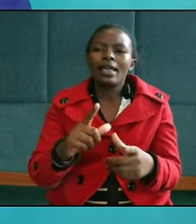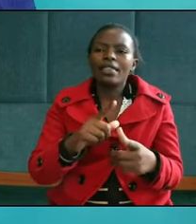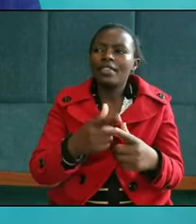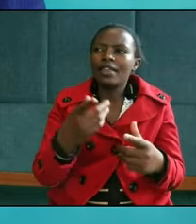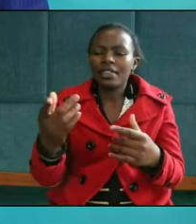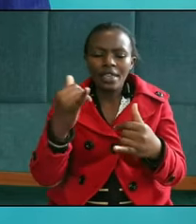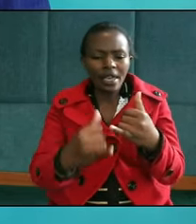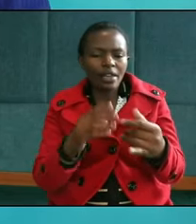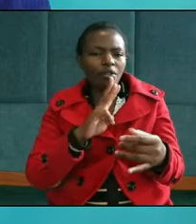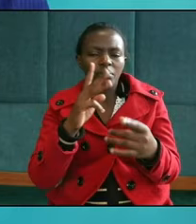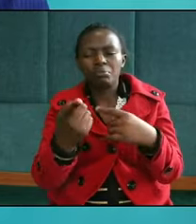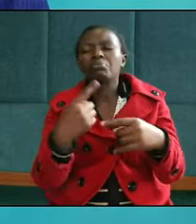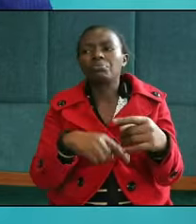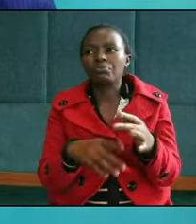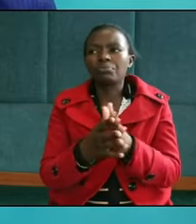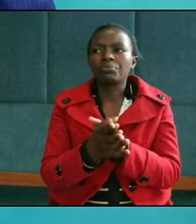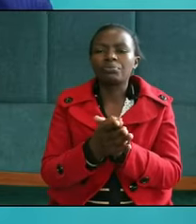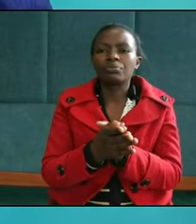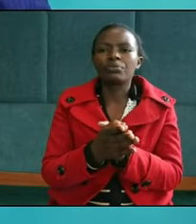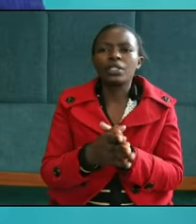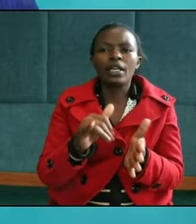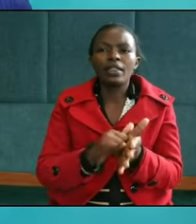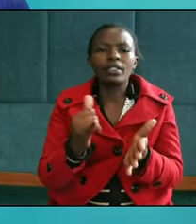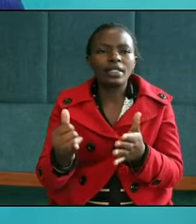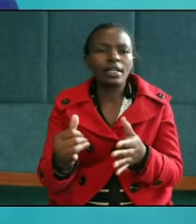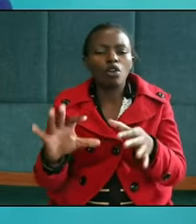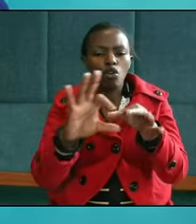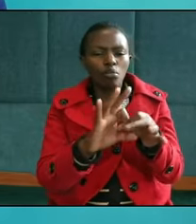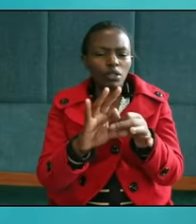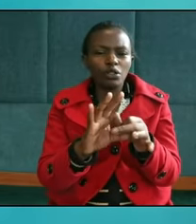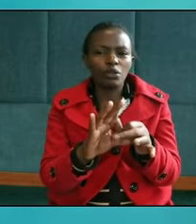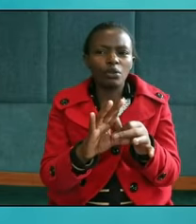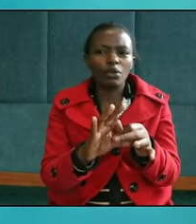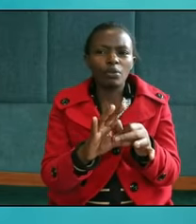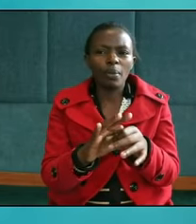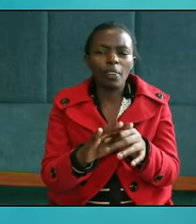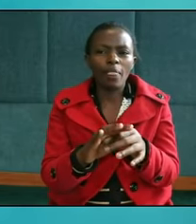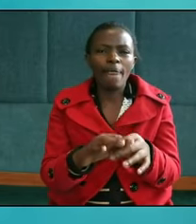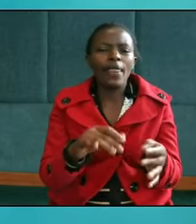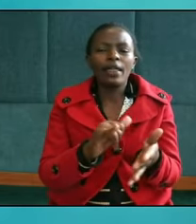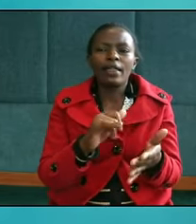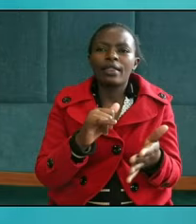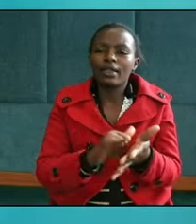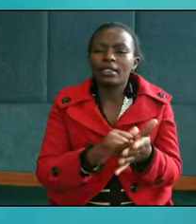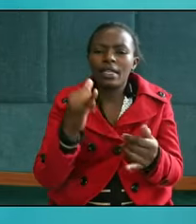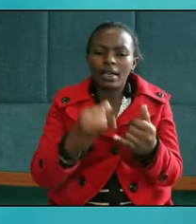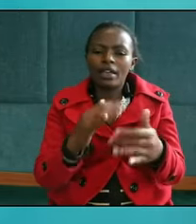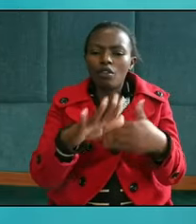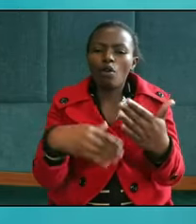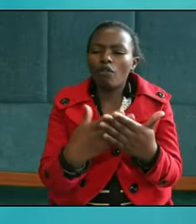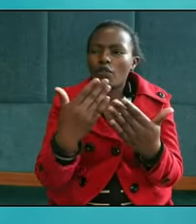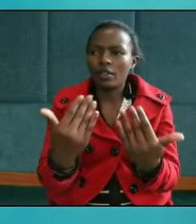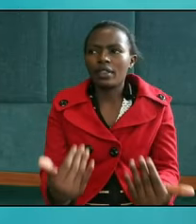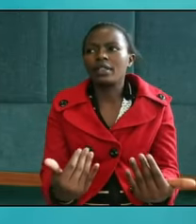nations, and then the end will come. That is the commission. That is the underlying of everything. "And this gospel shall